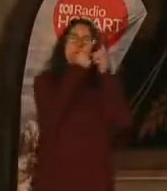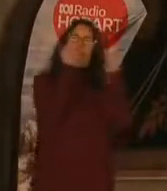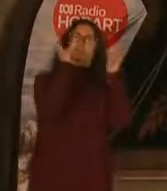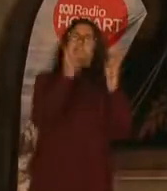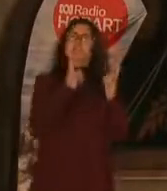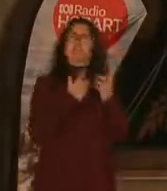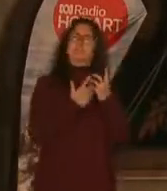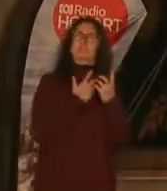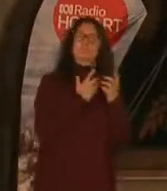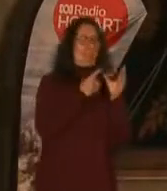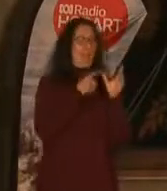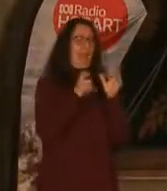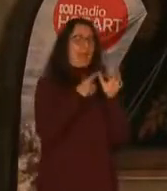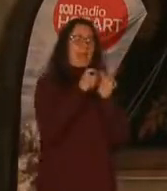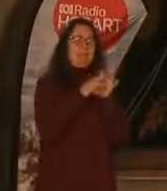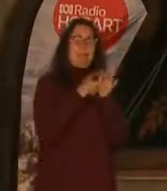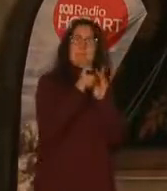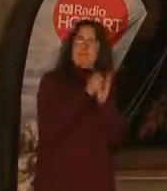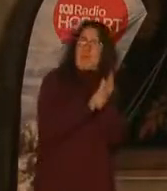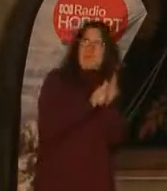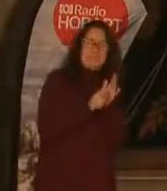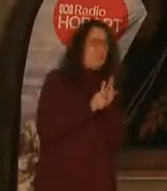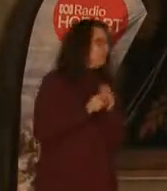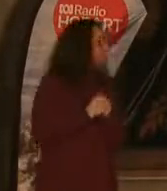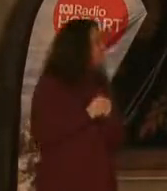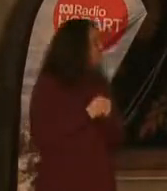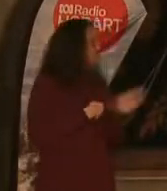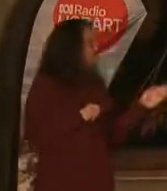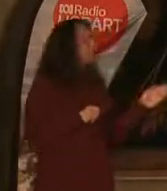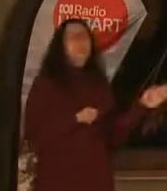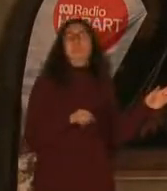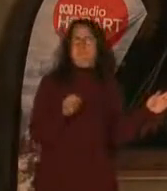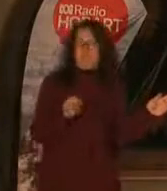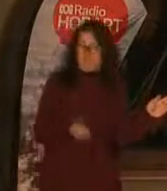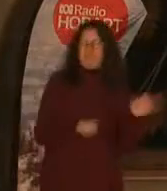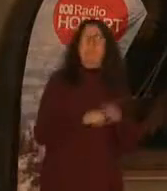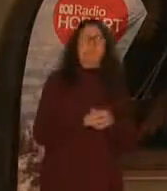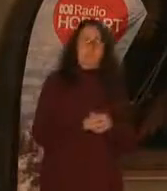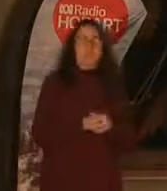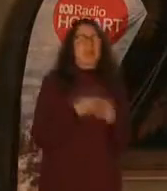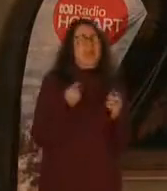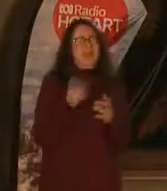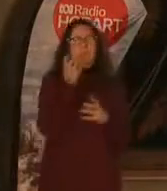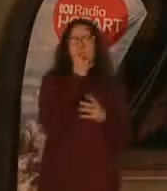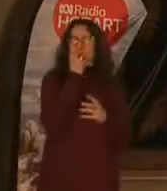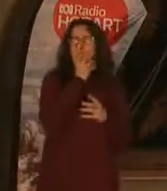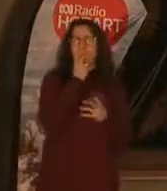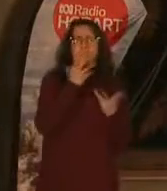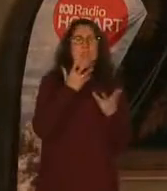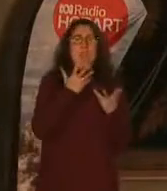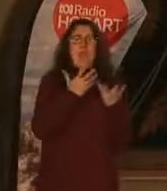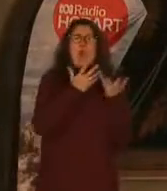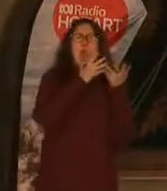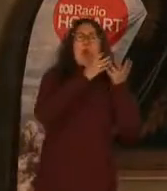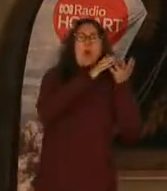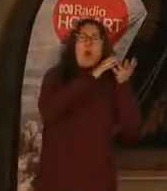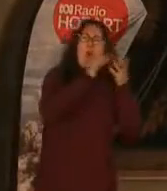a huge difference being a community-based researcher with a community, an Aboriginal